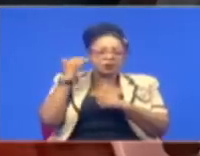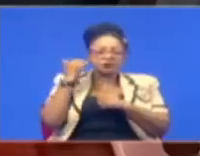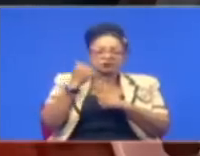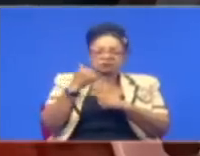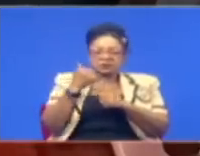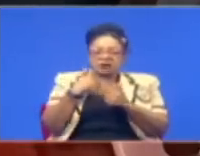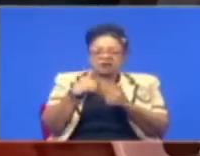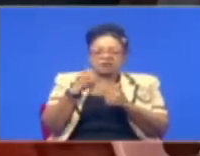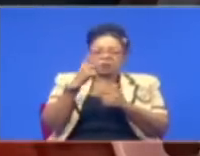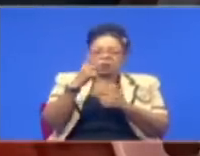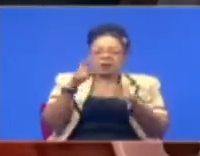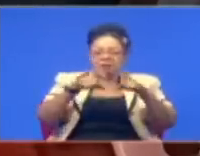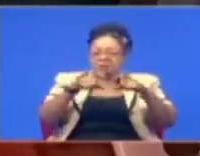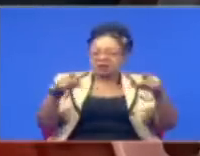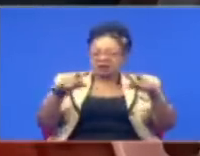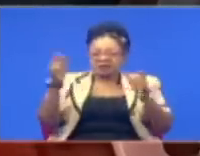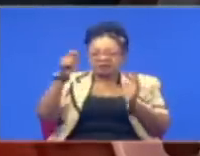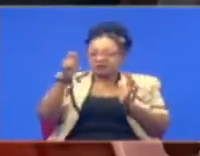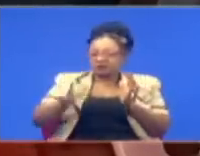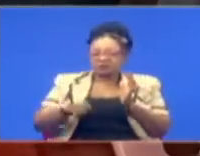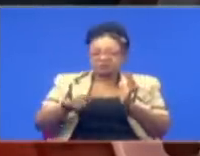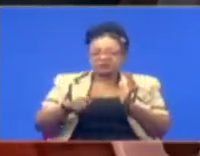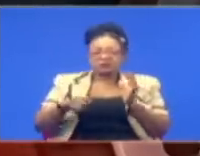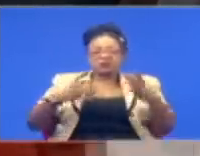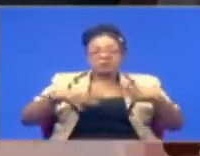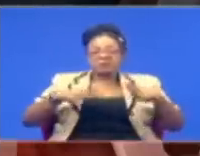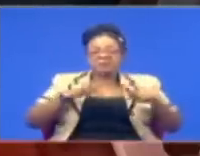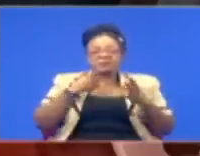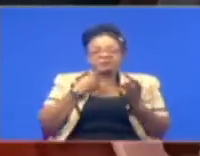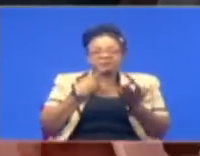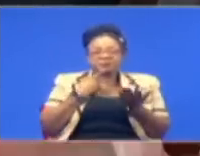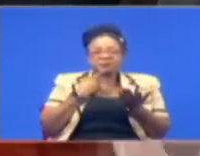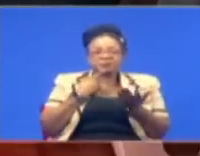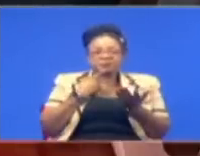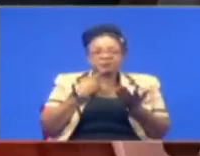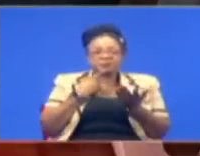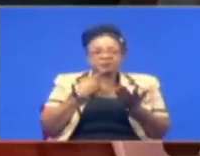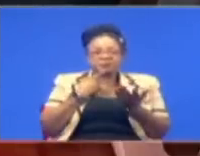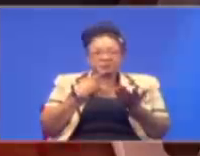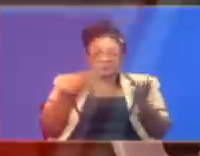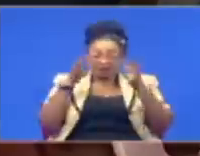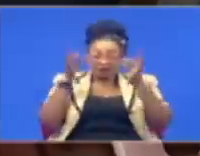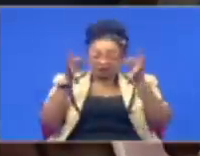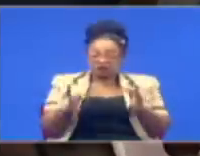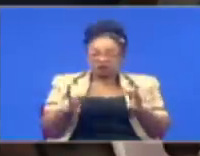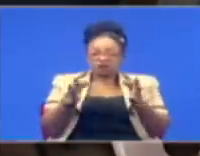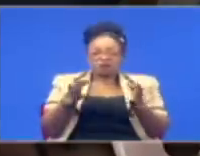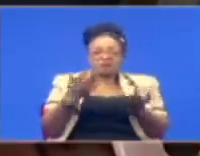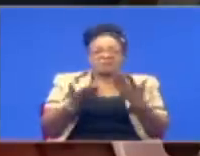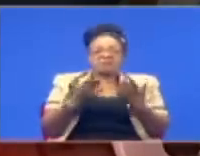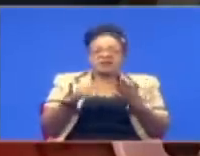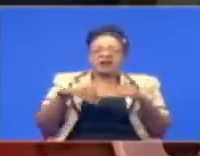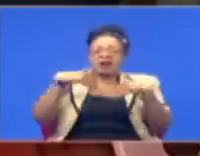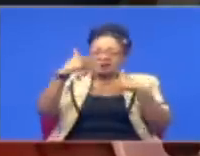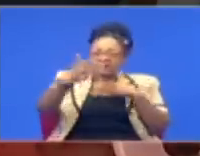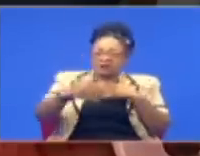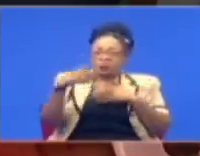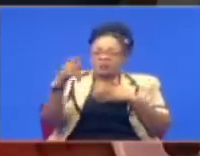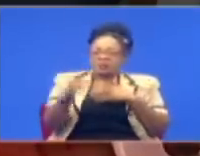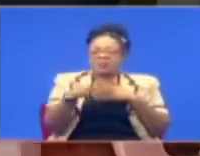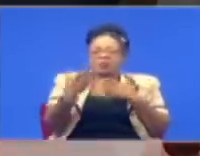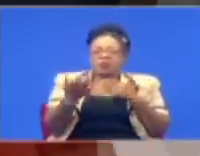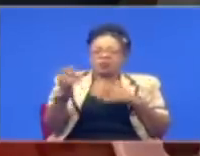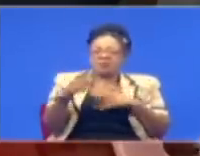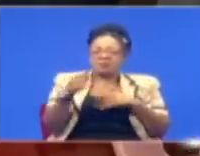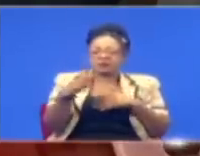judgment. In essence, people are saying, and the decision is rendered maybe after 1 month or 2 months,